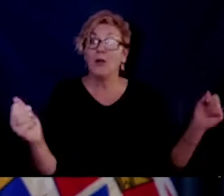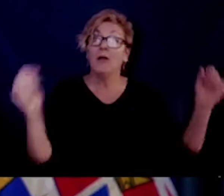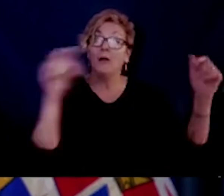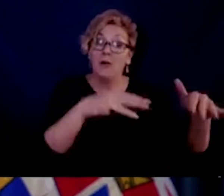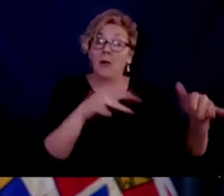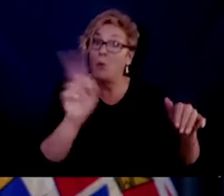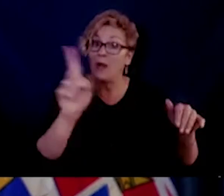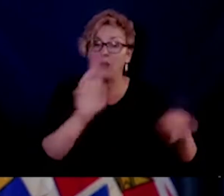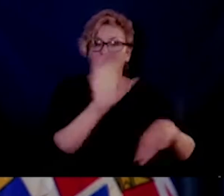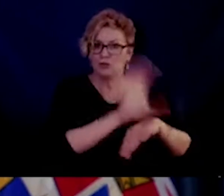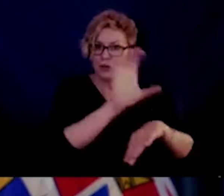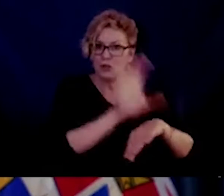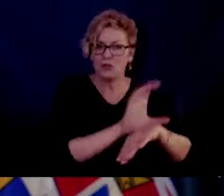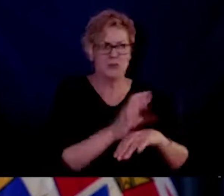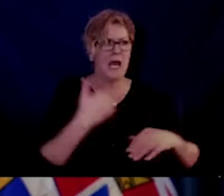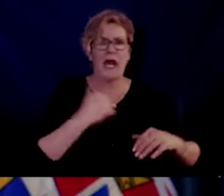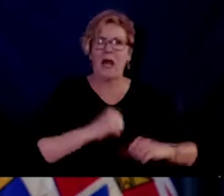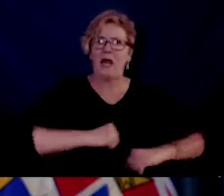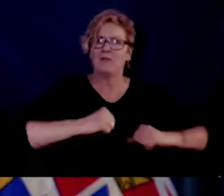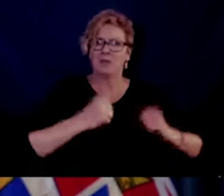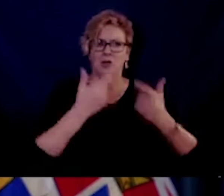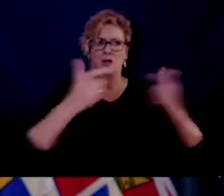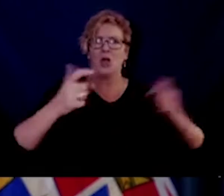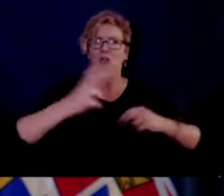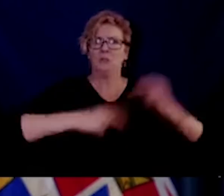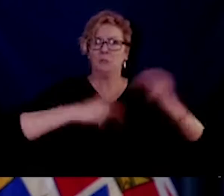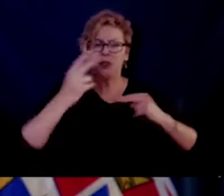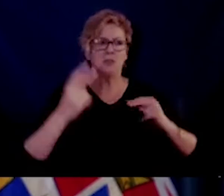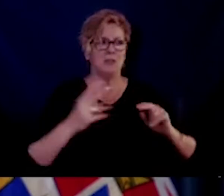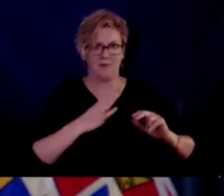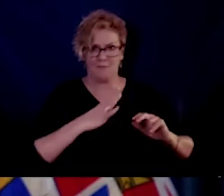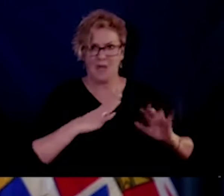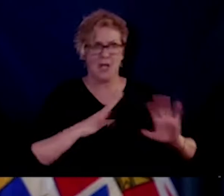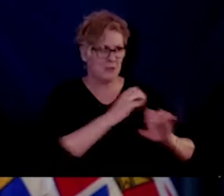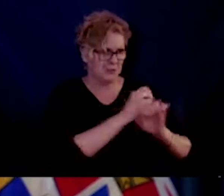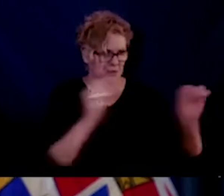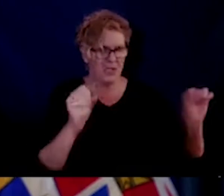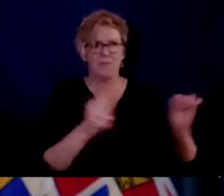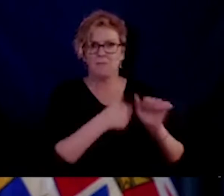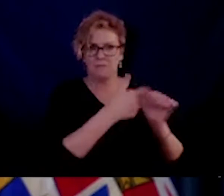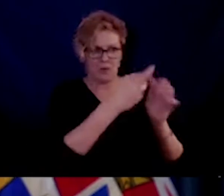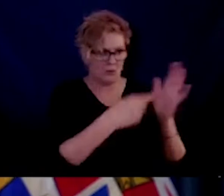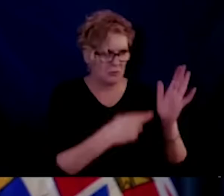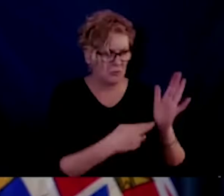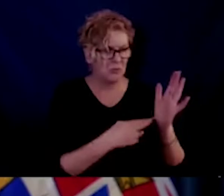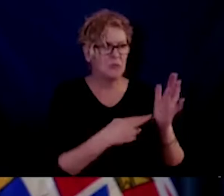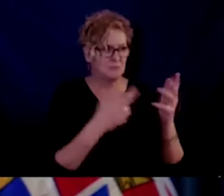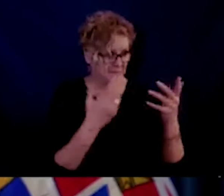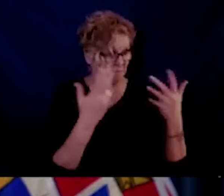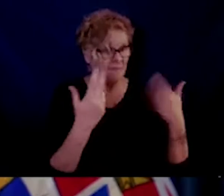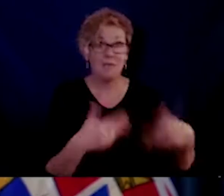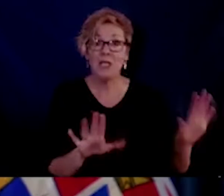province. So what we're trying to address is these are the rules now for all of us around holding events in our house where we don't have